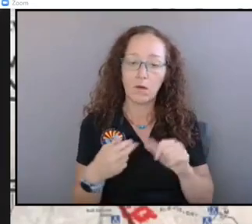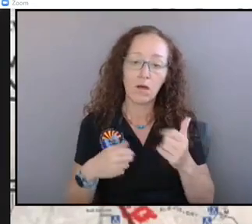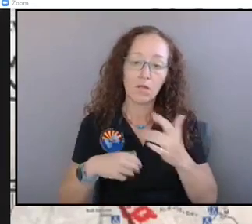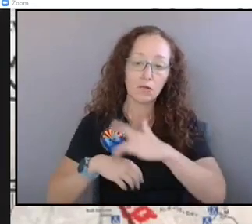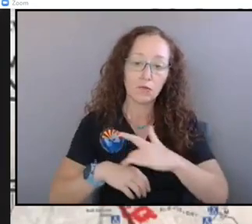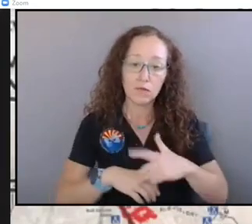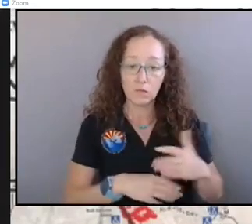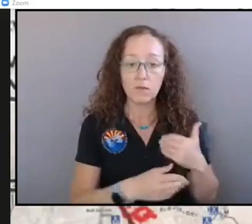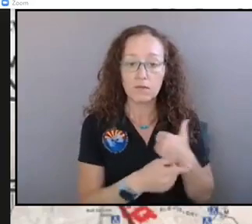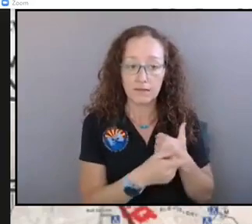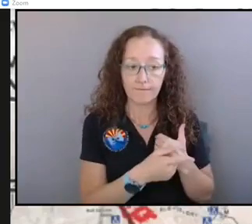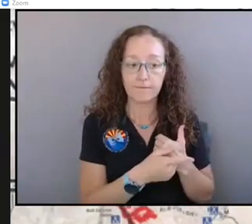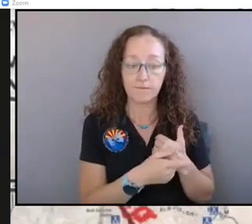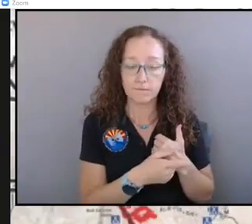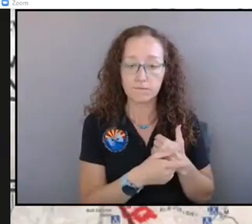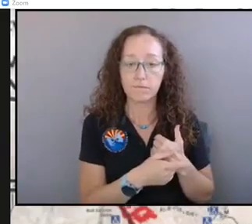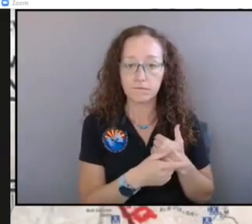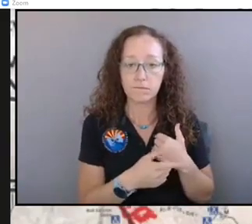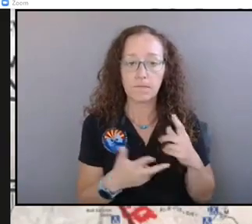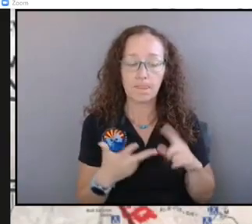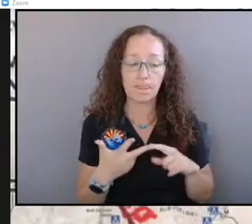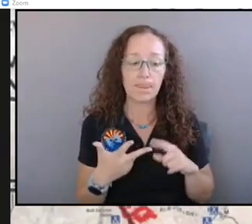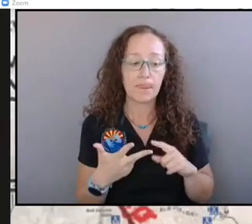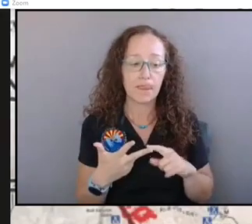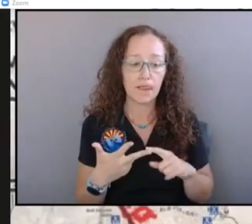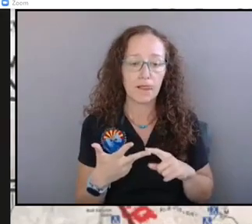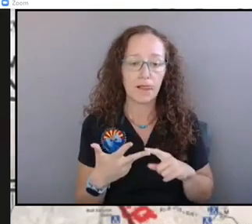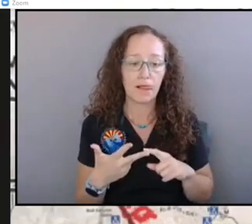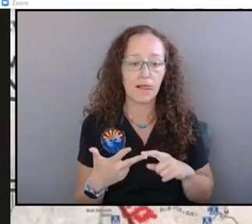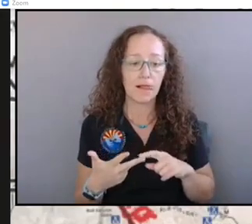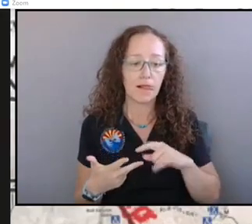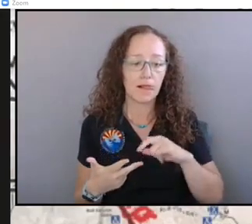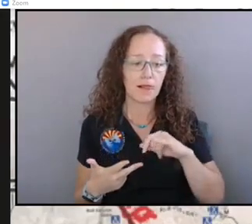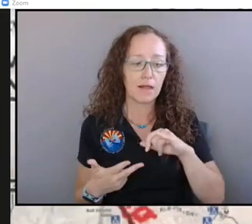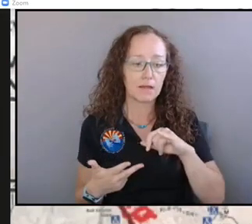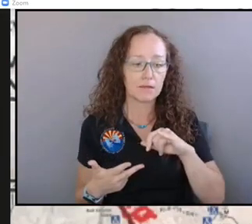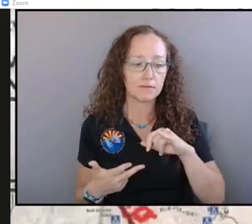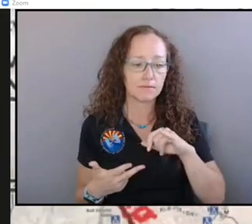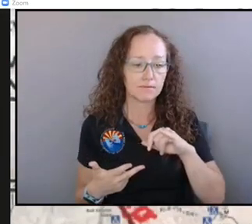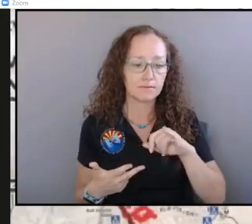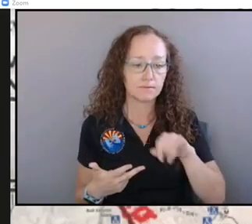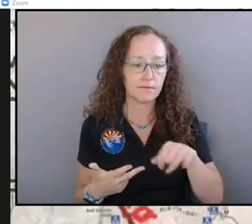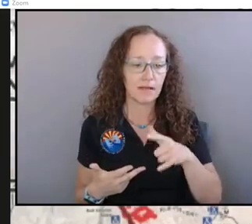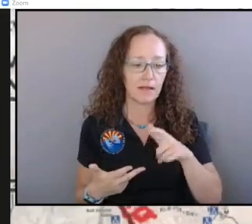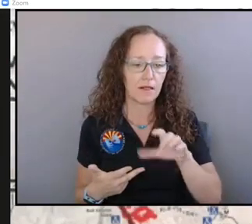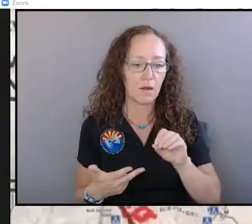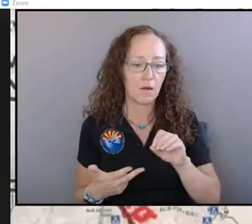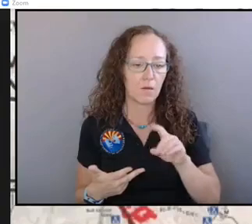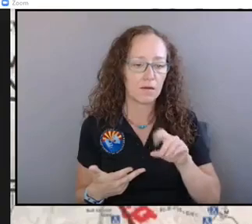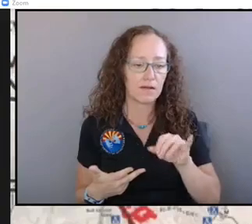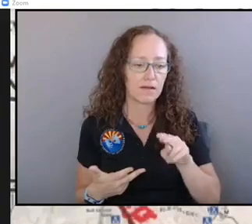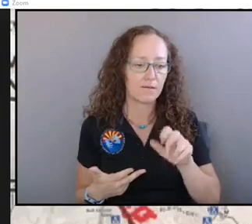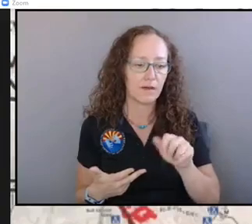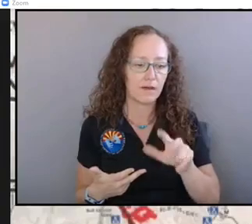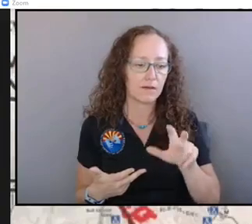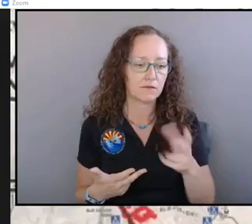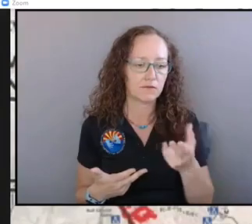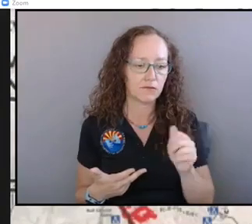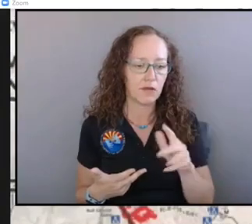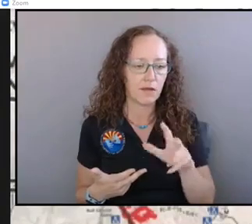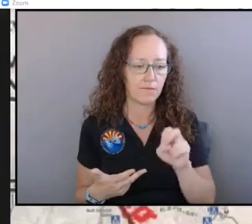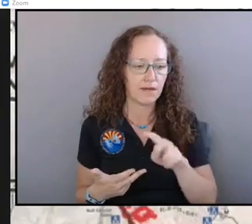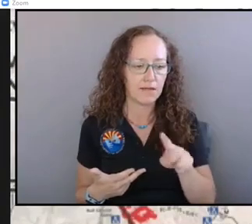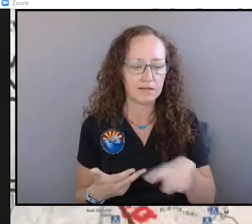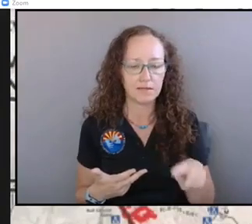if you need. And then we also have the Hino Viva Chavez Community Center in Santa Fe that's also available as a